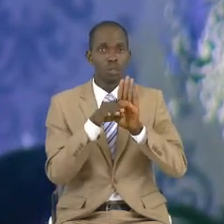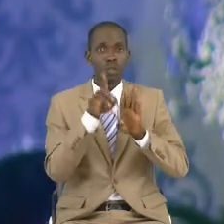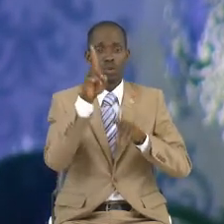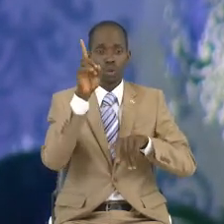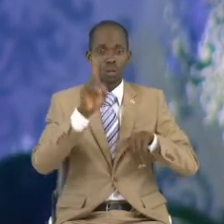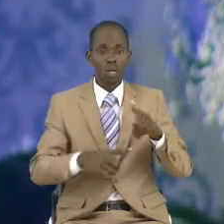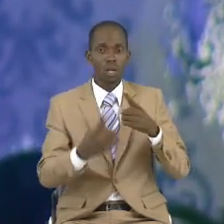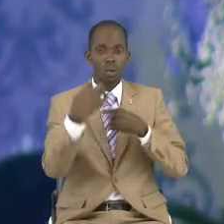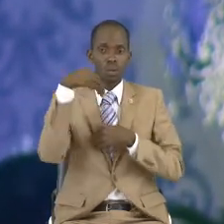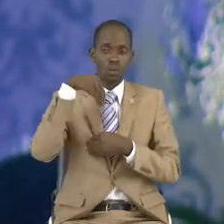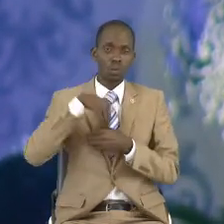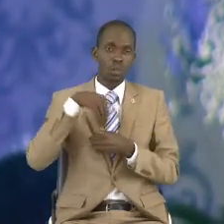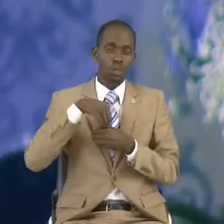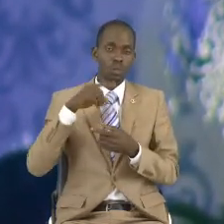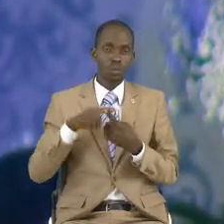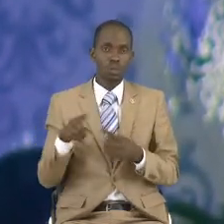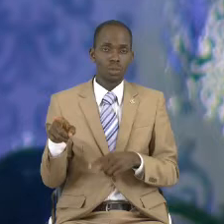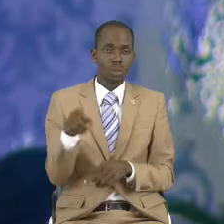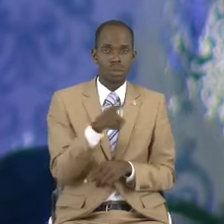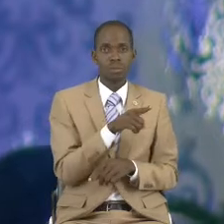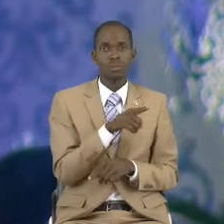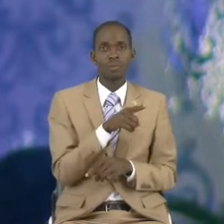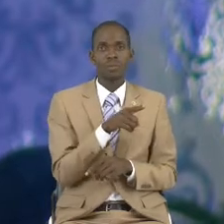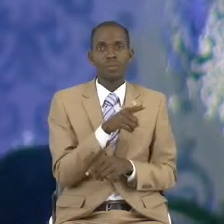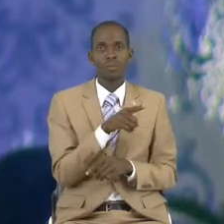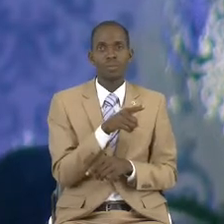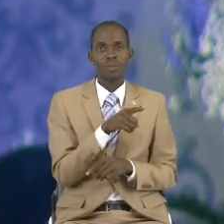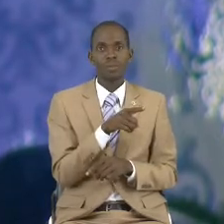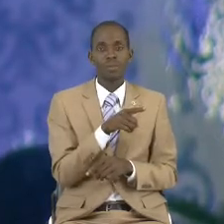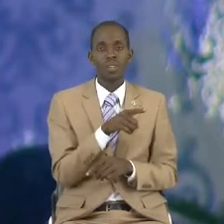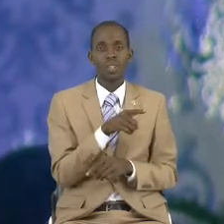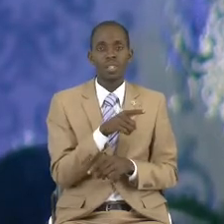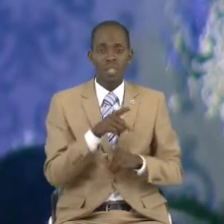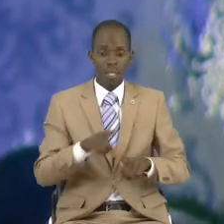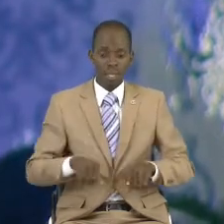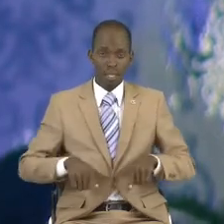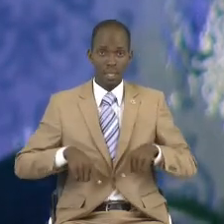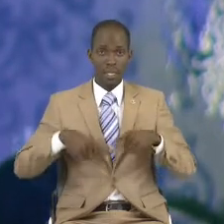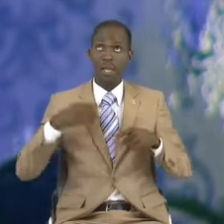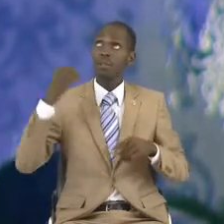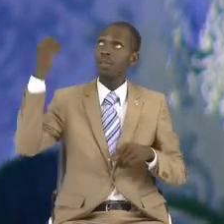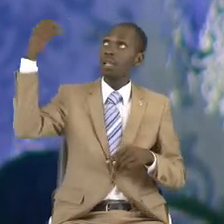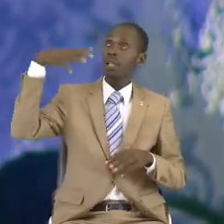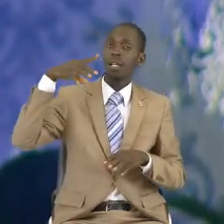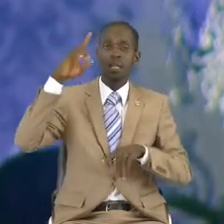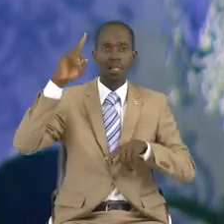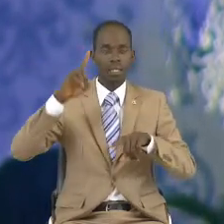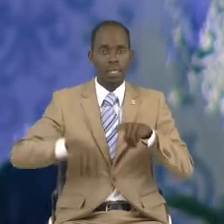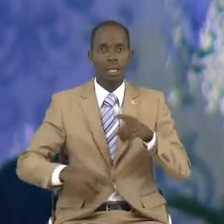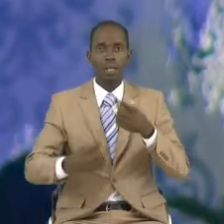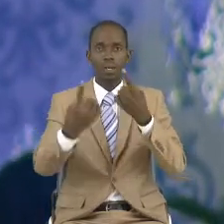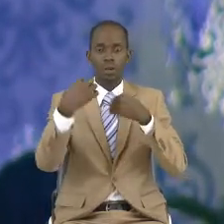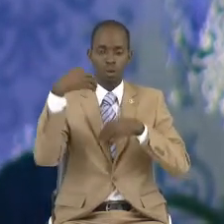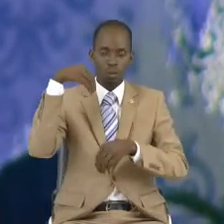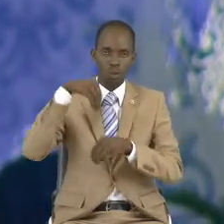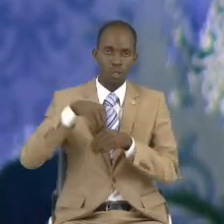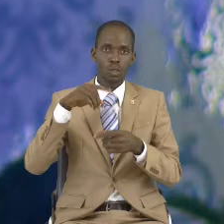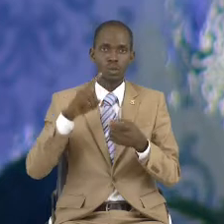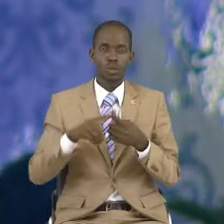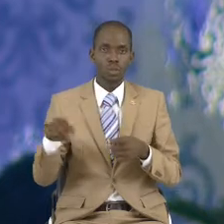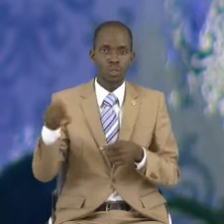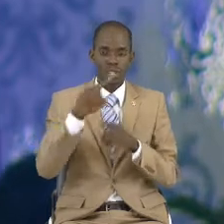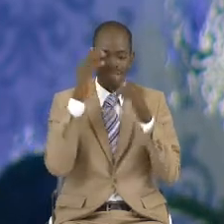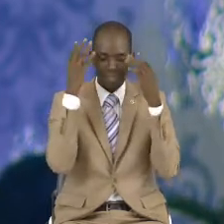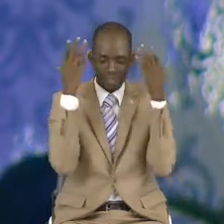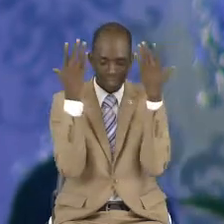in after them live lights cannot come into their dark dungeon